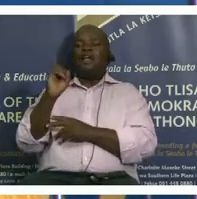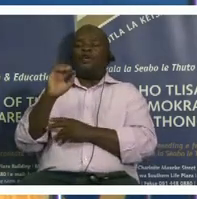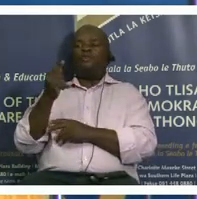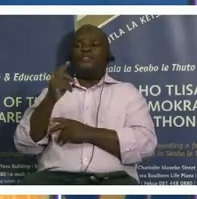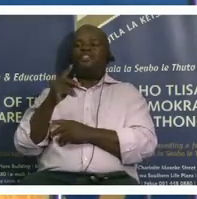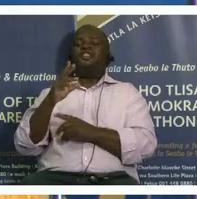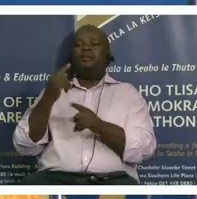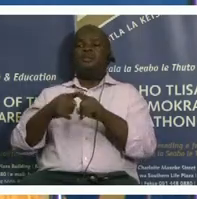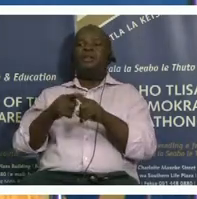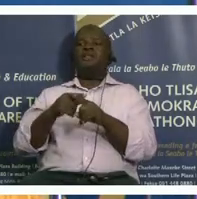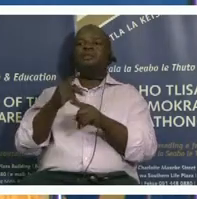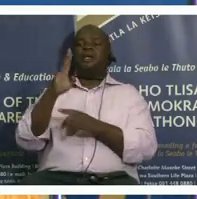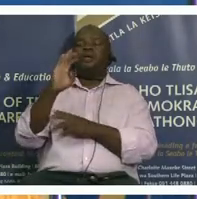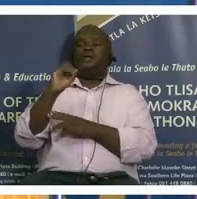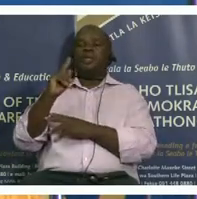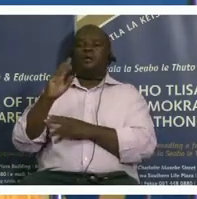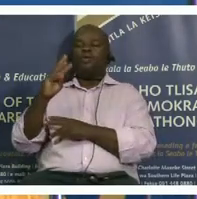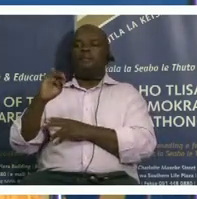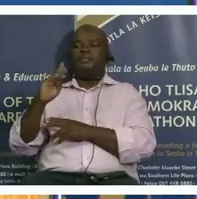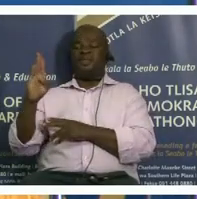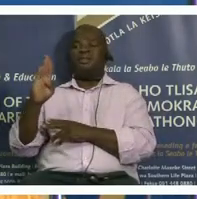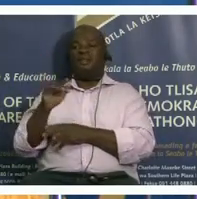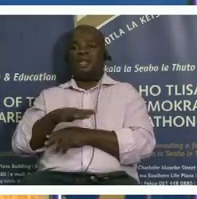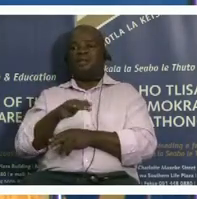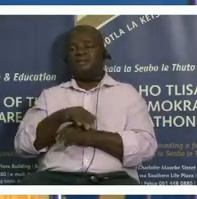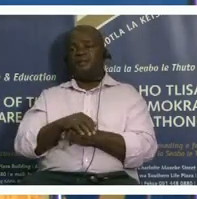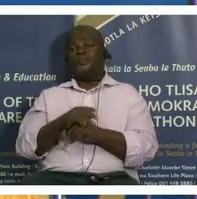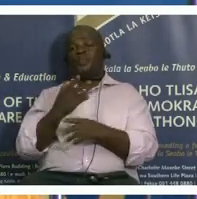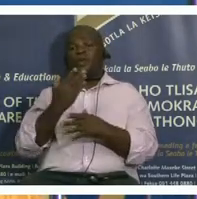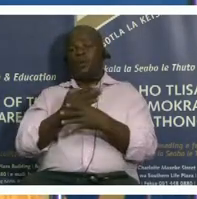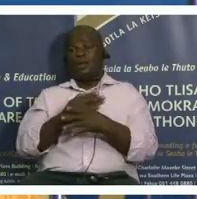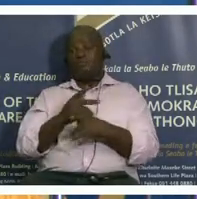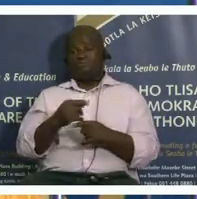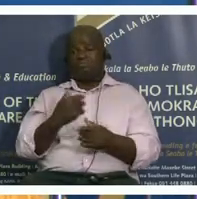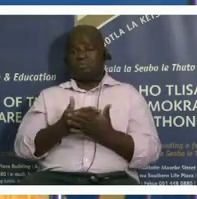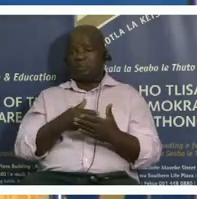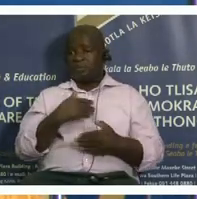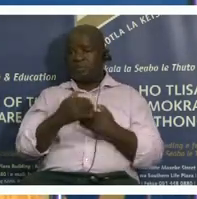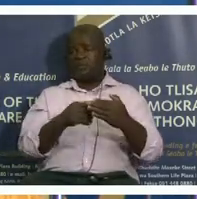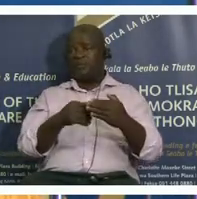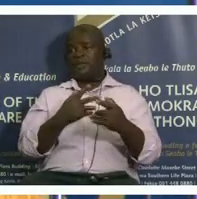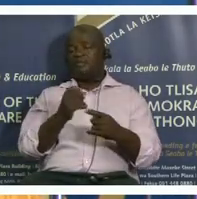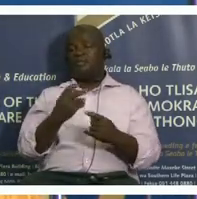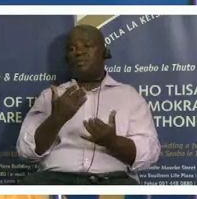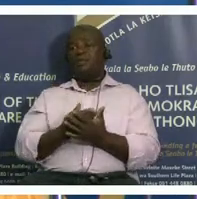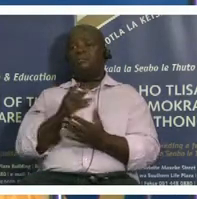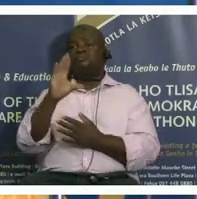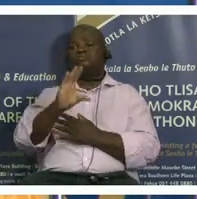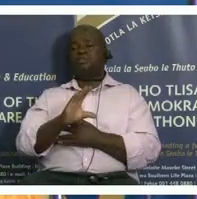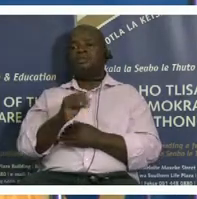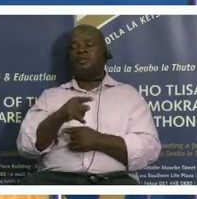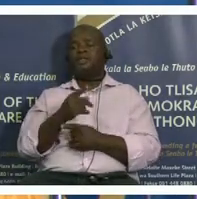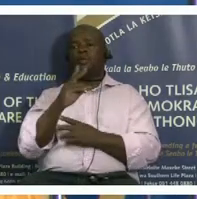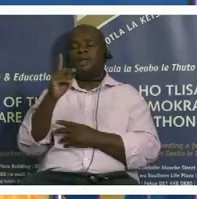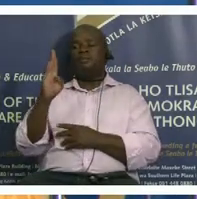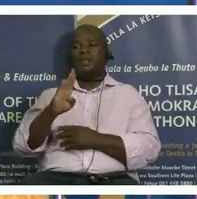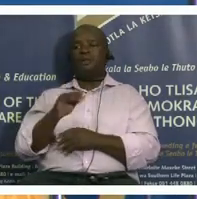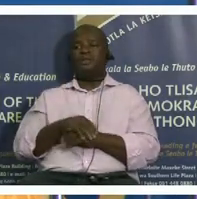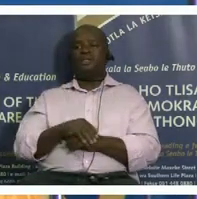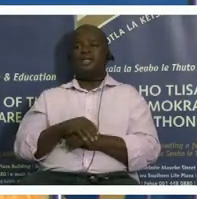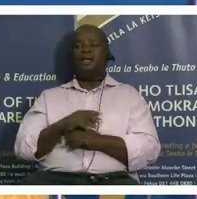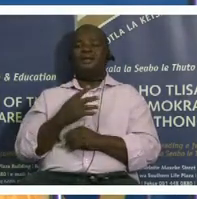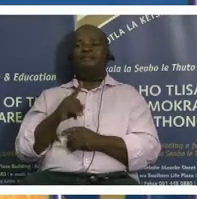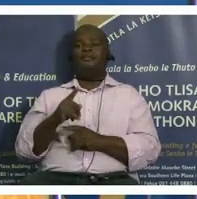area. Work in this regard has already commenced with an allocation of 1 billion rand for